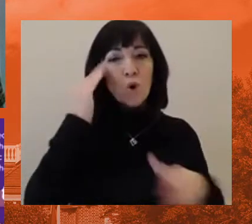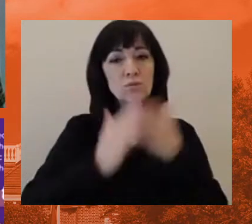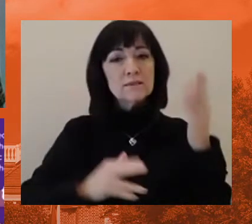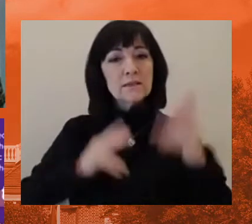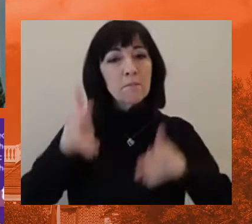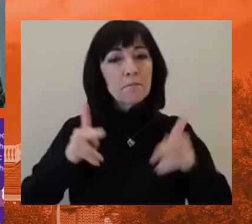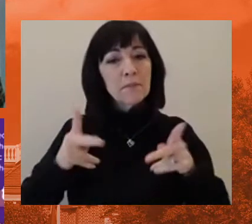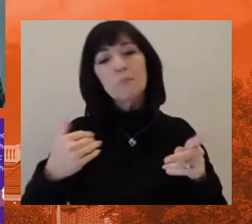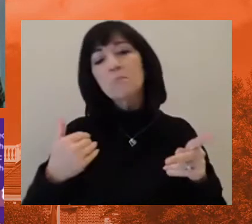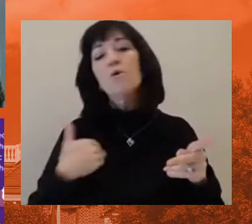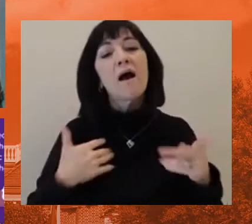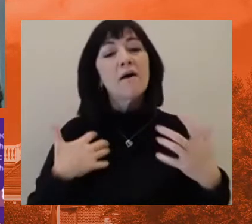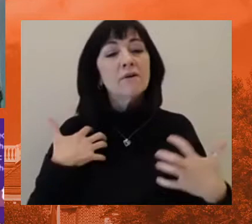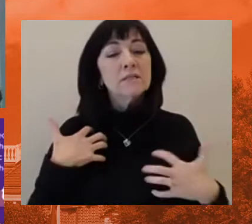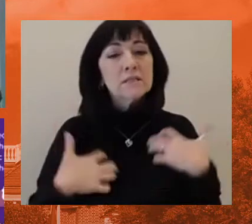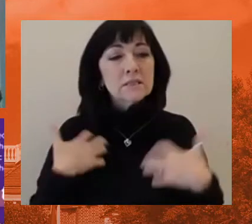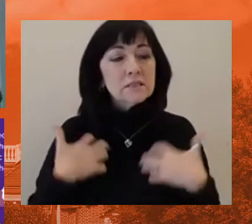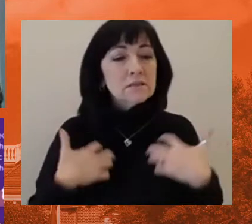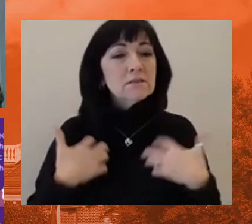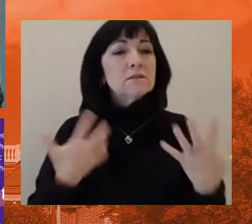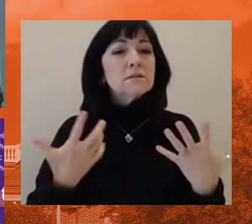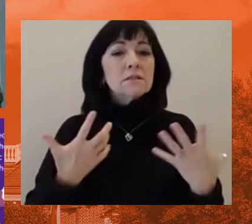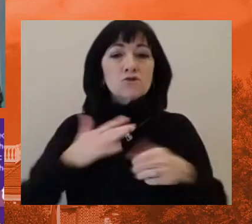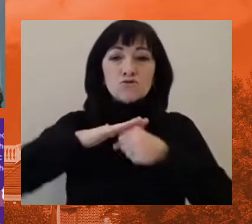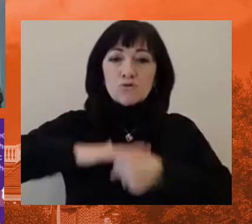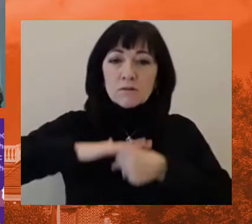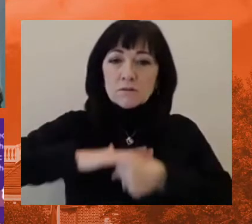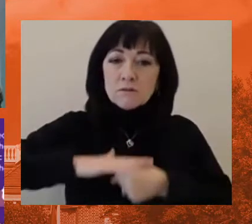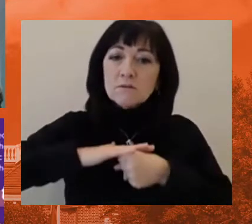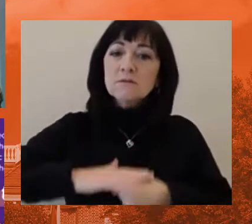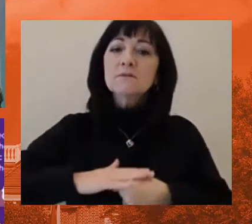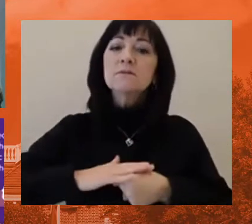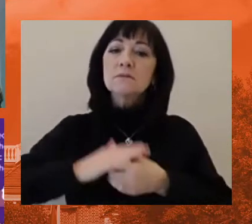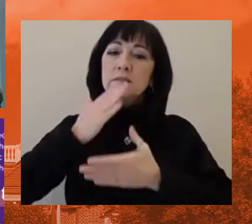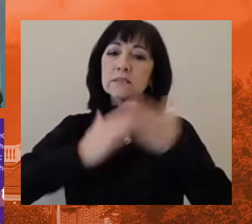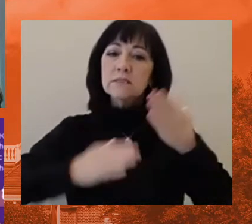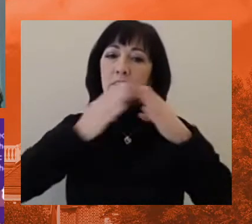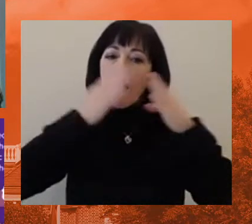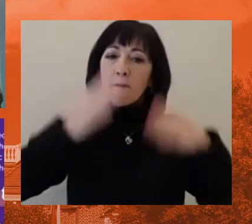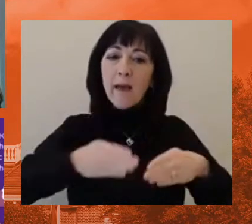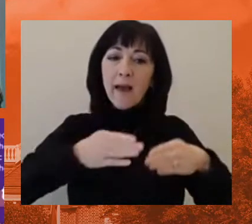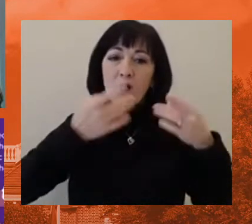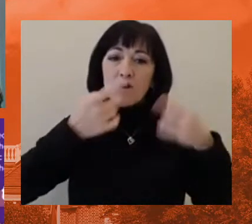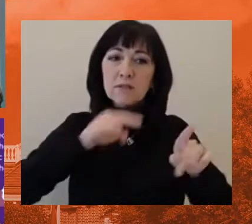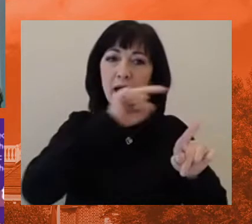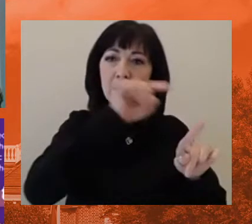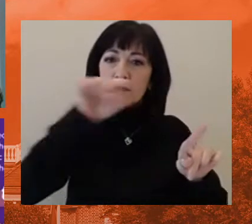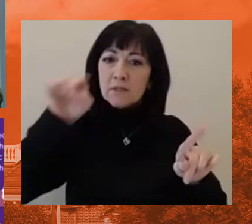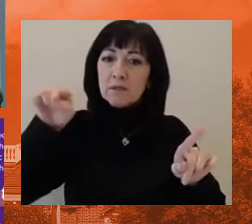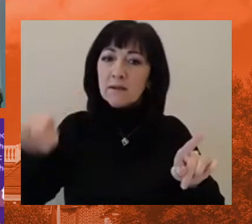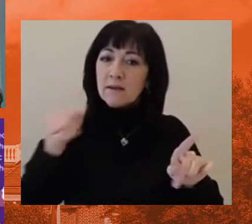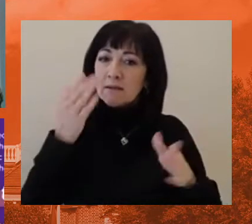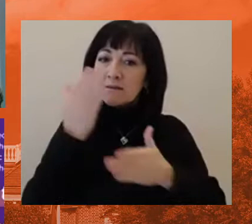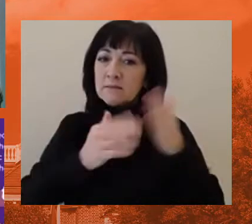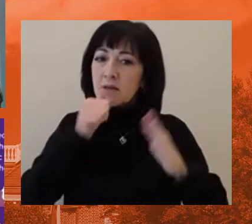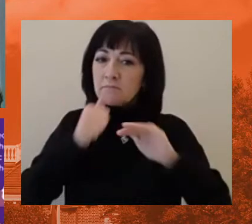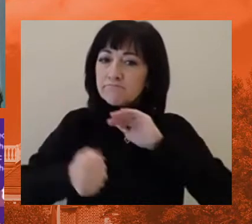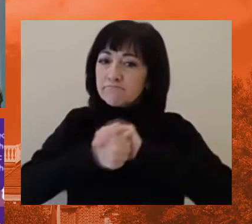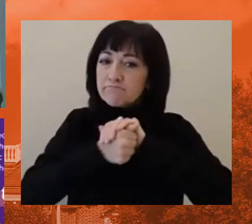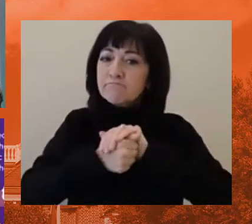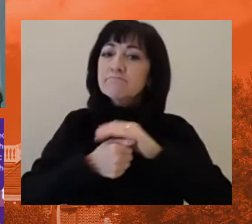the household and with families, and maybe not as much reporting that's going on. And so it's really a difficult set